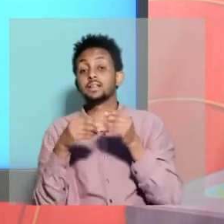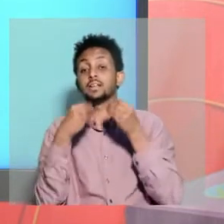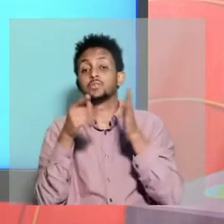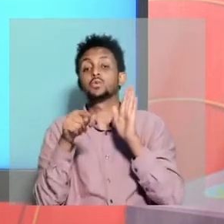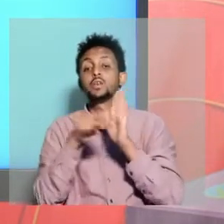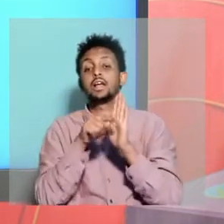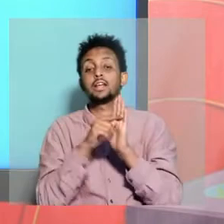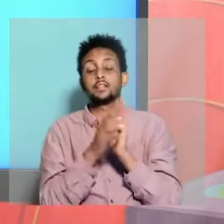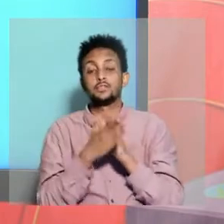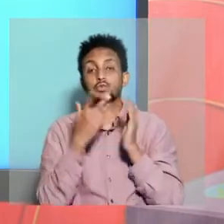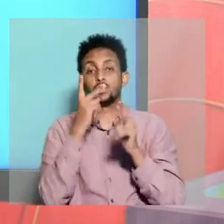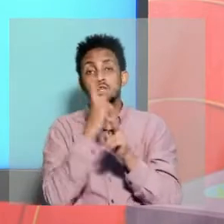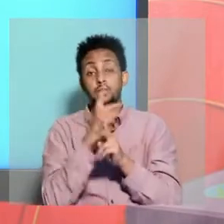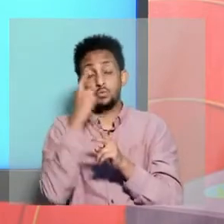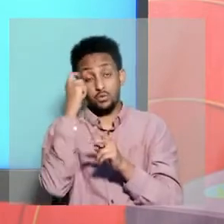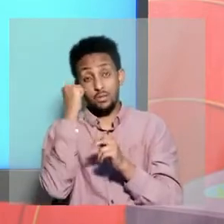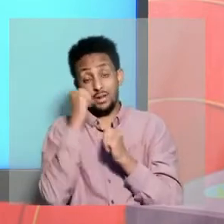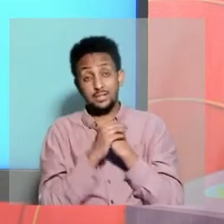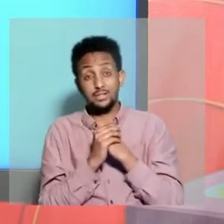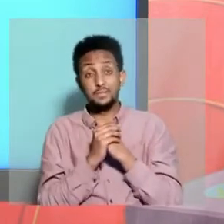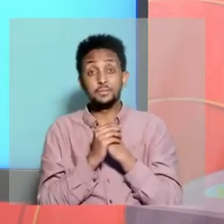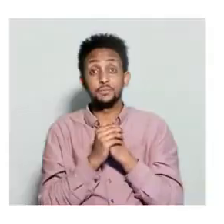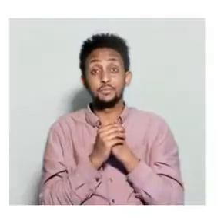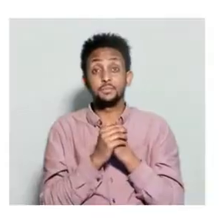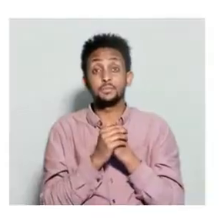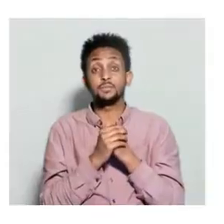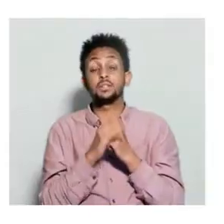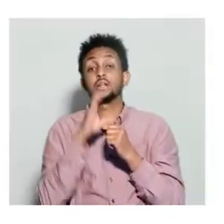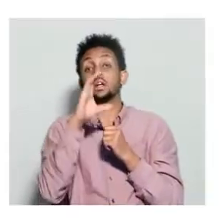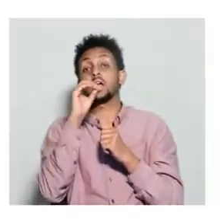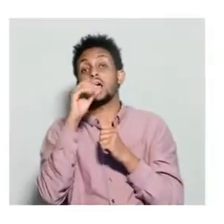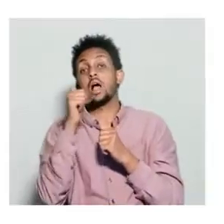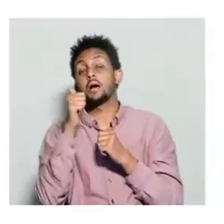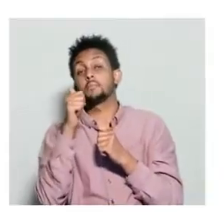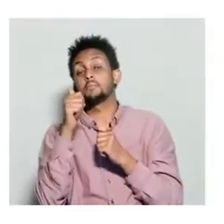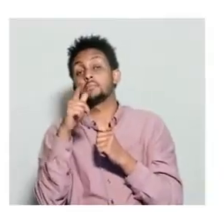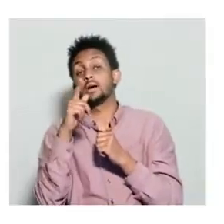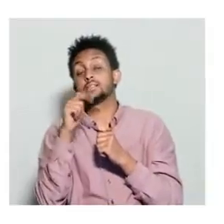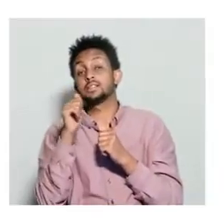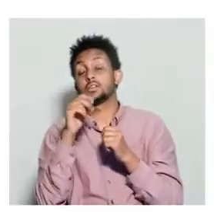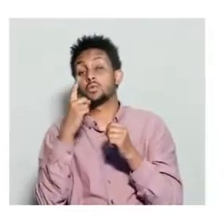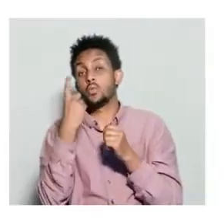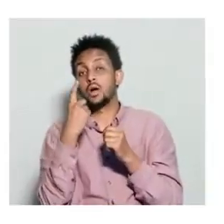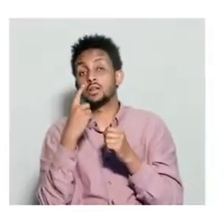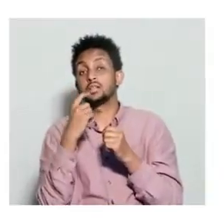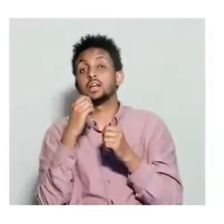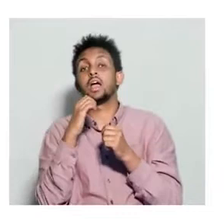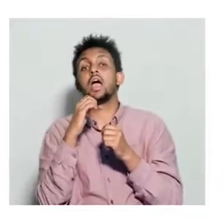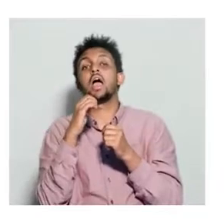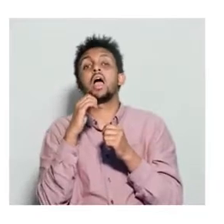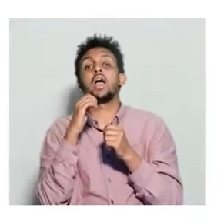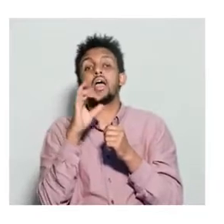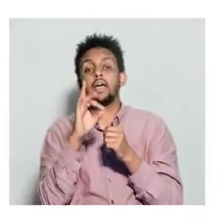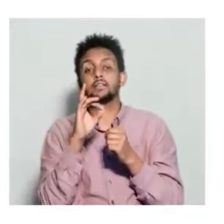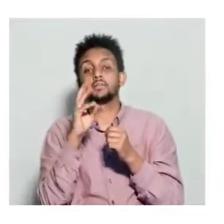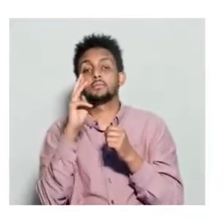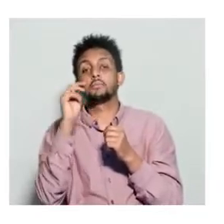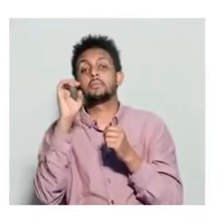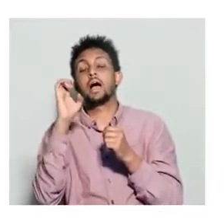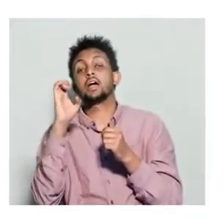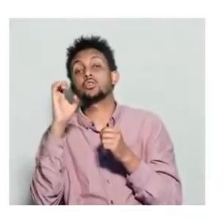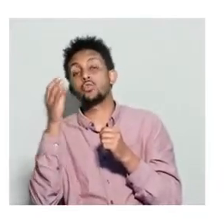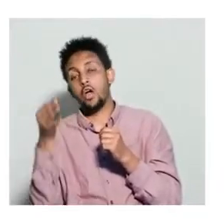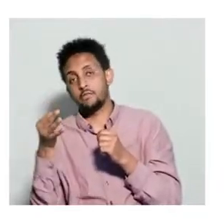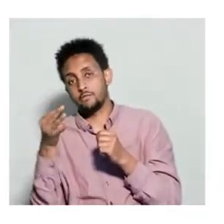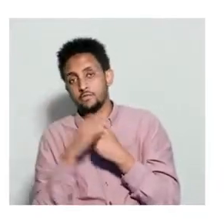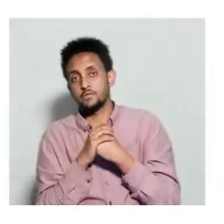be negative. So keeping this in your mind, the capacitance of capacitor 1 is 8 microfarad,